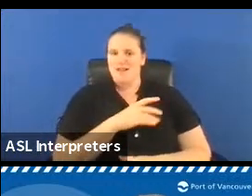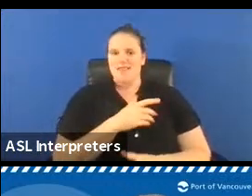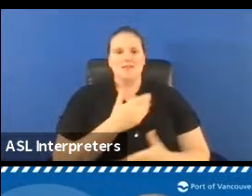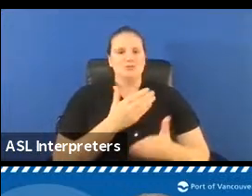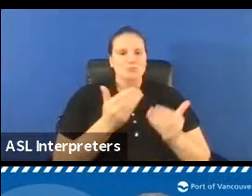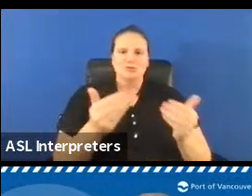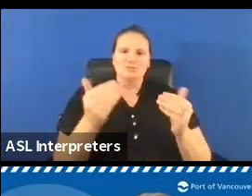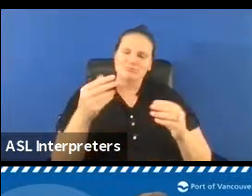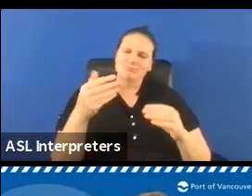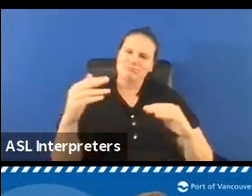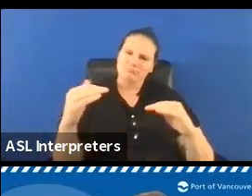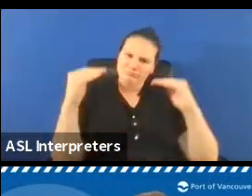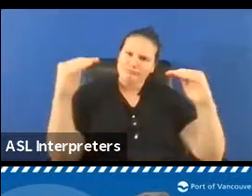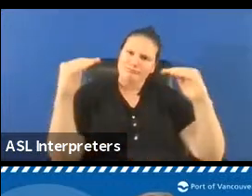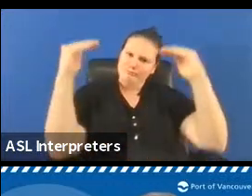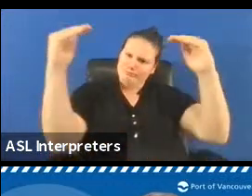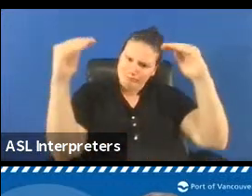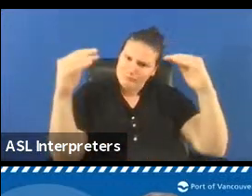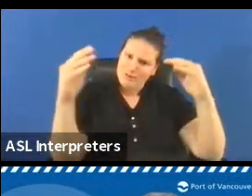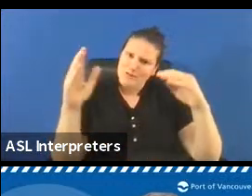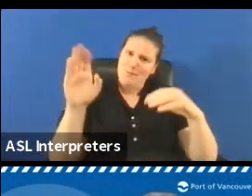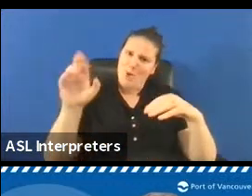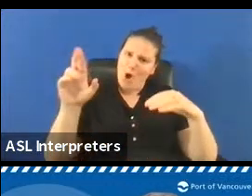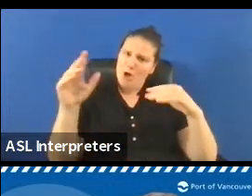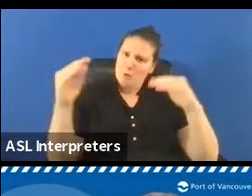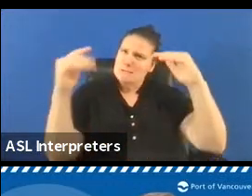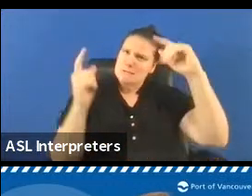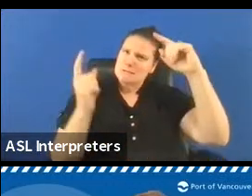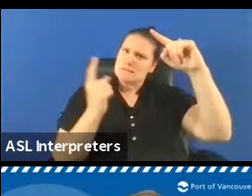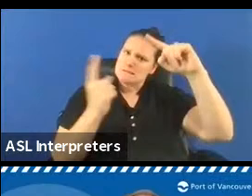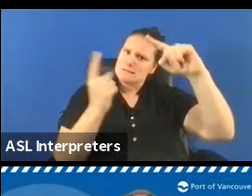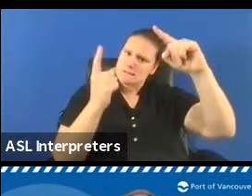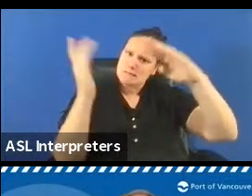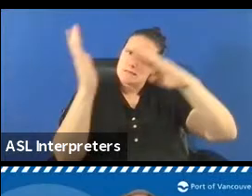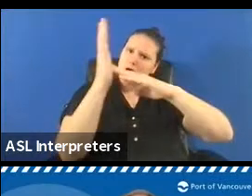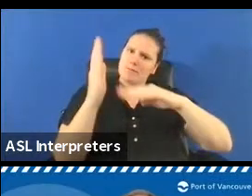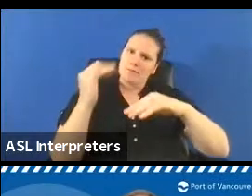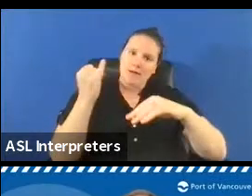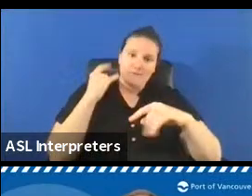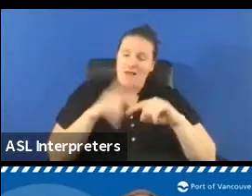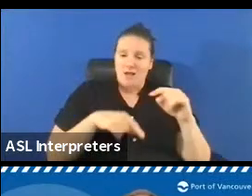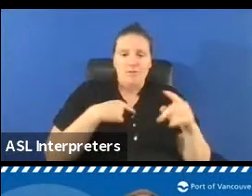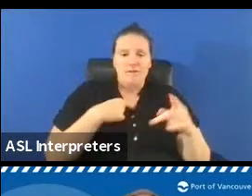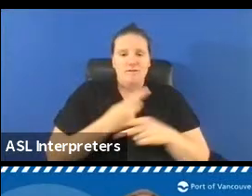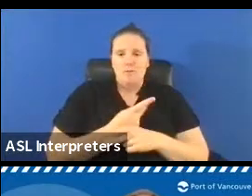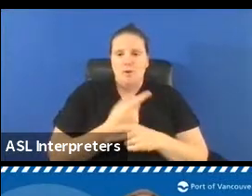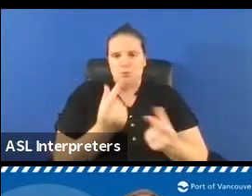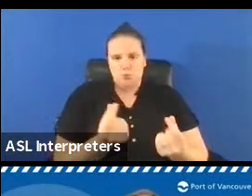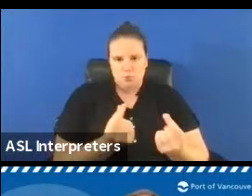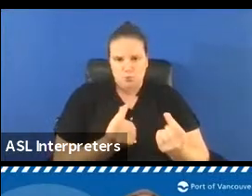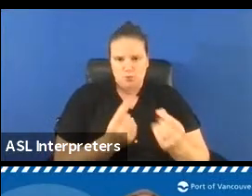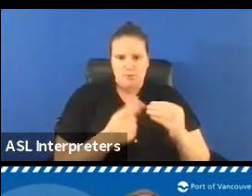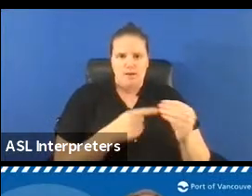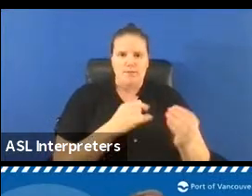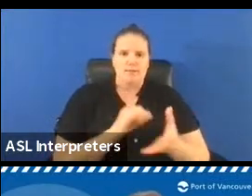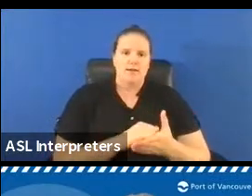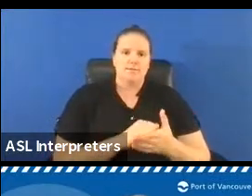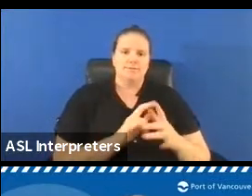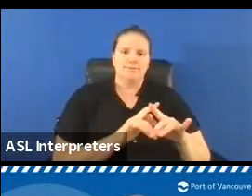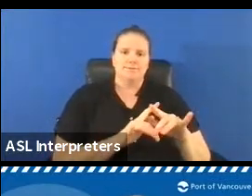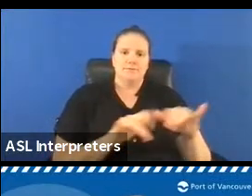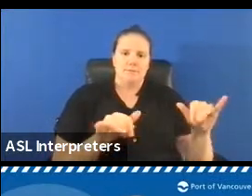high, let's push the bar up as high as we can get it and then strive to get there. And if we can't, we'll figure out what to do about it. But at the same